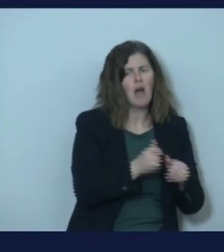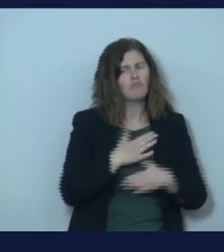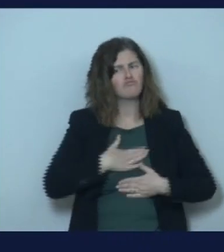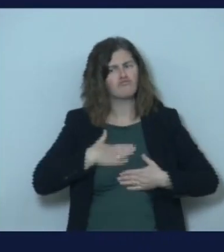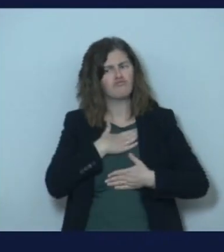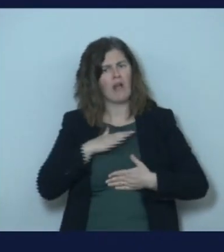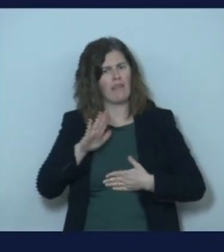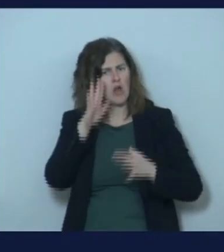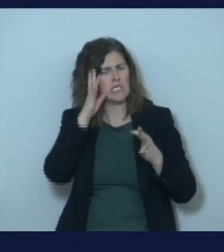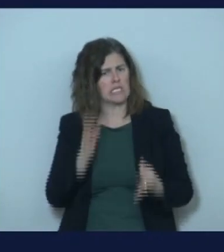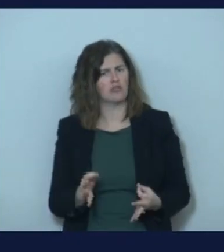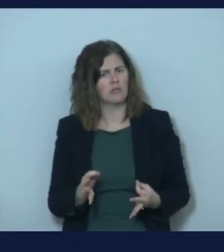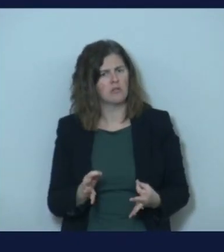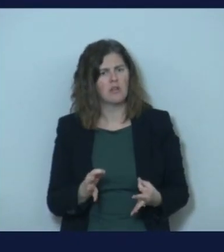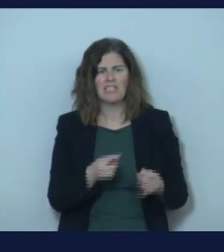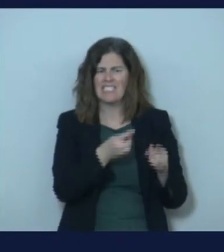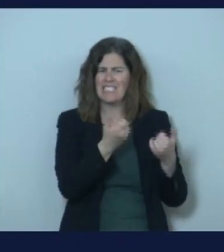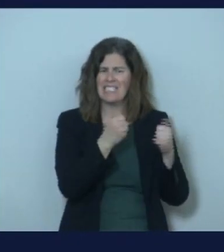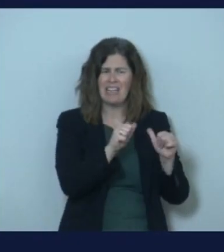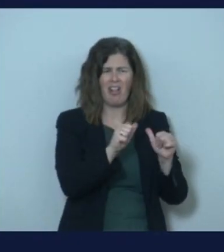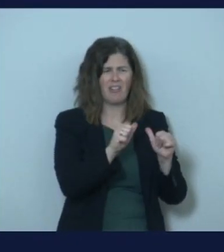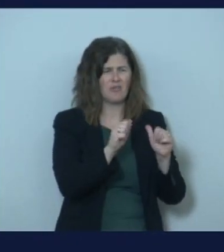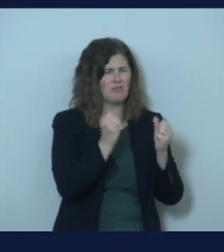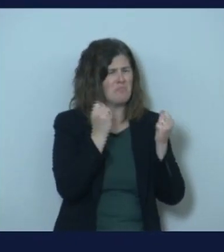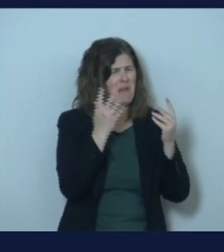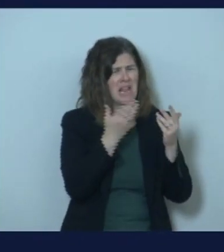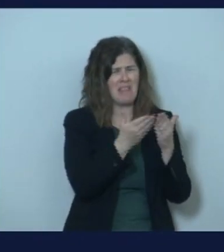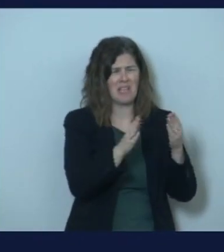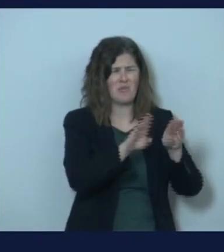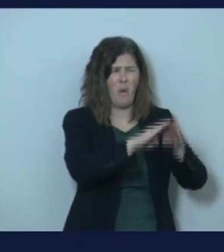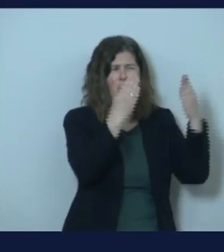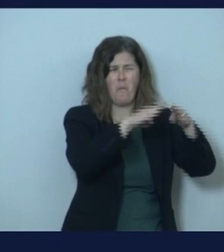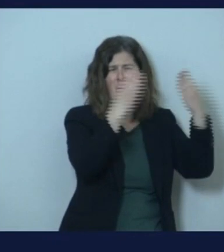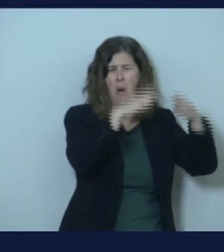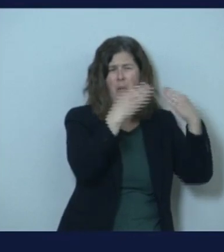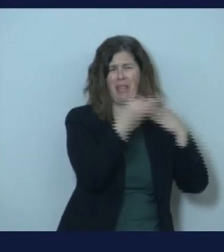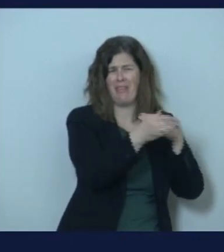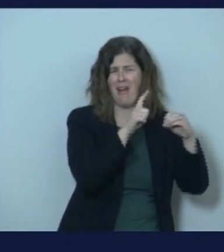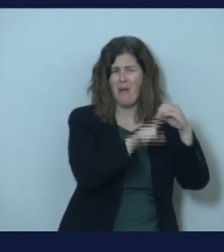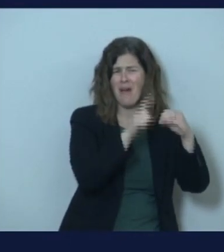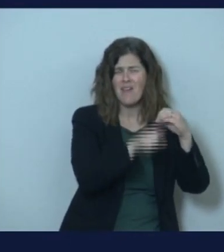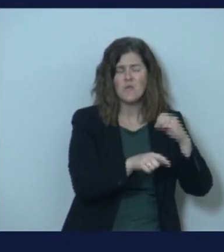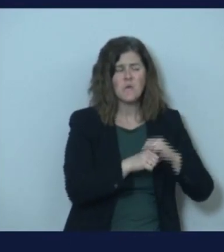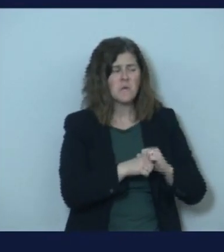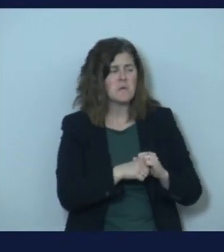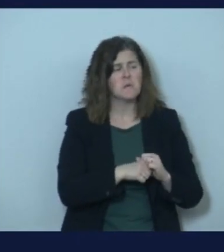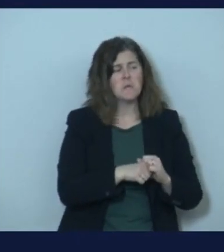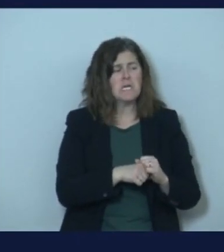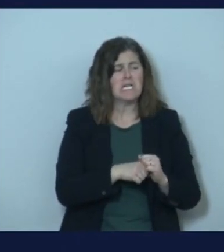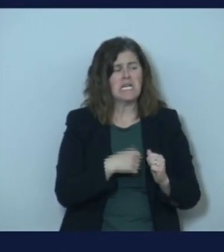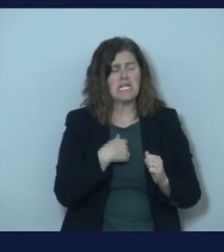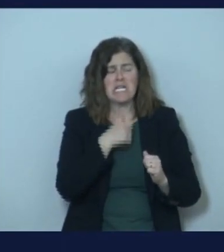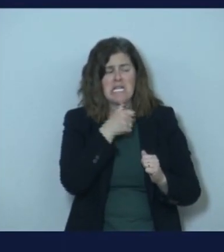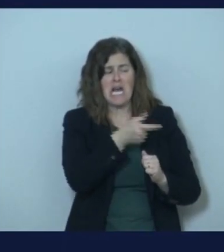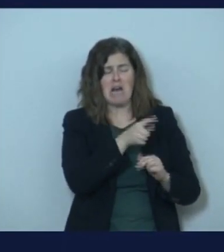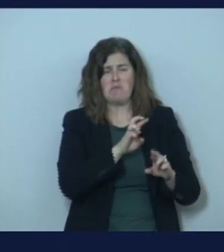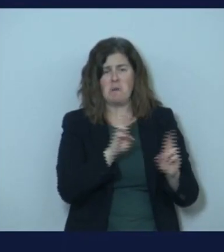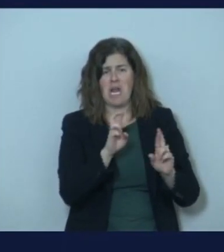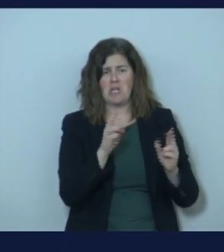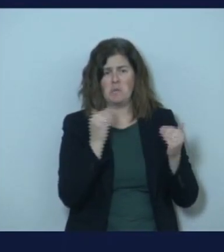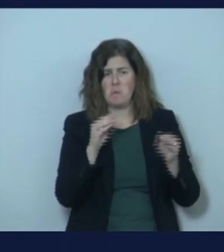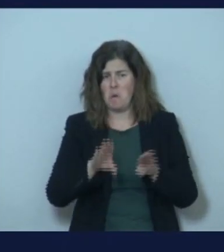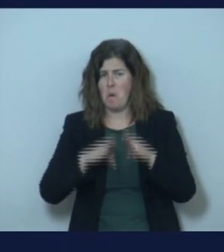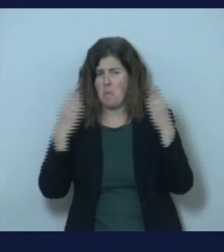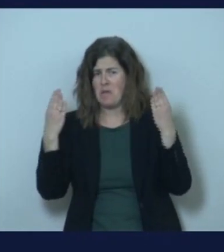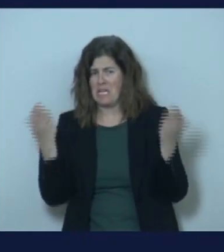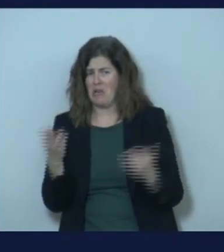by Texas, but there are still far too many things open in El Paso that may not quite be ready to be opened